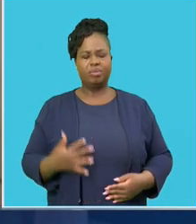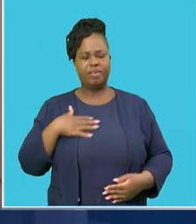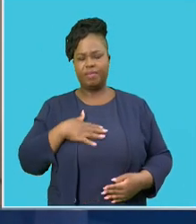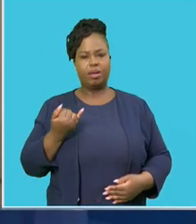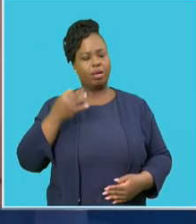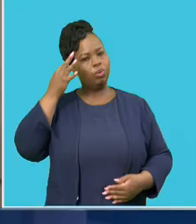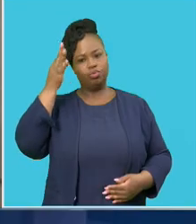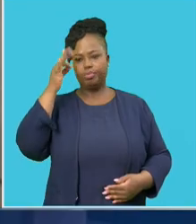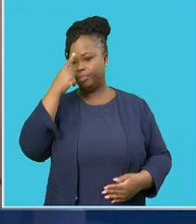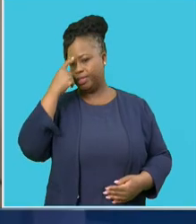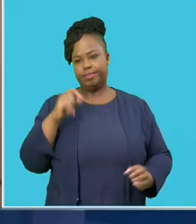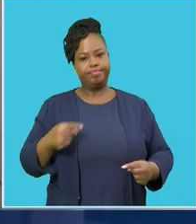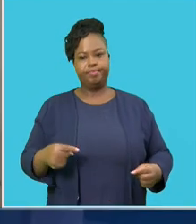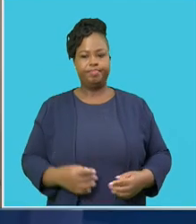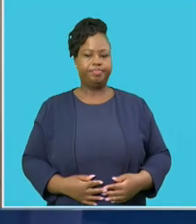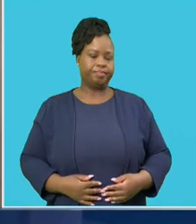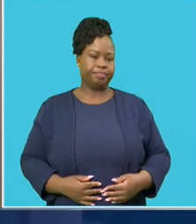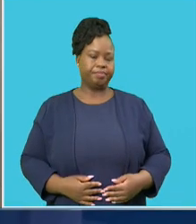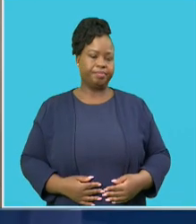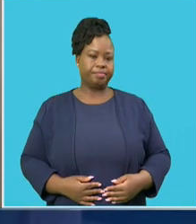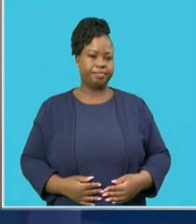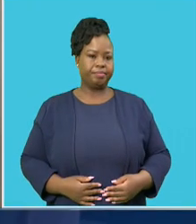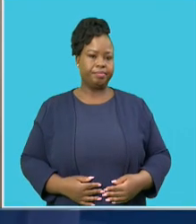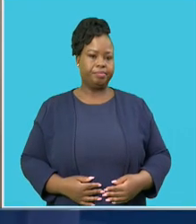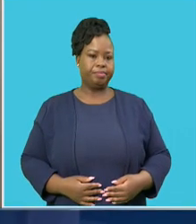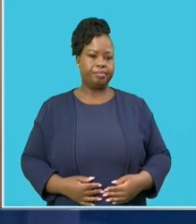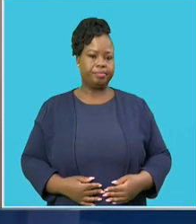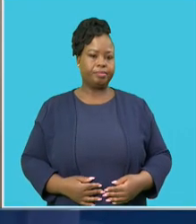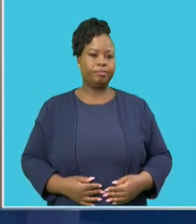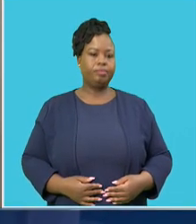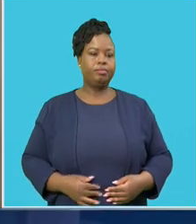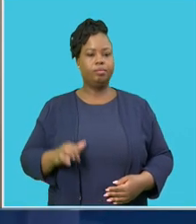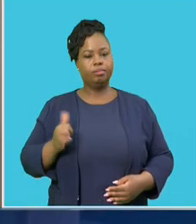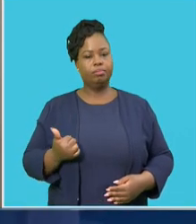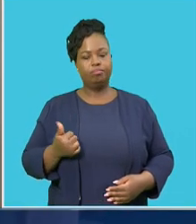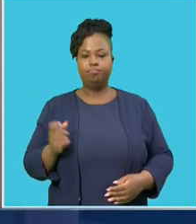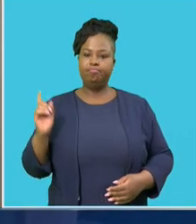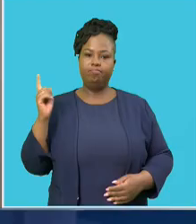ngek sapi livi. hmmu rahita